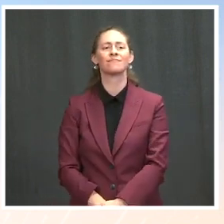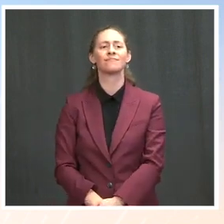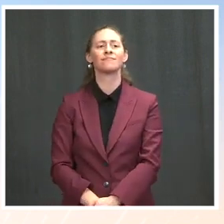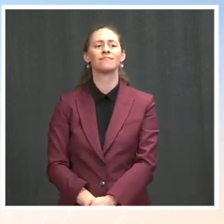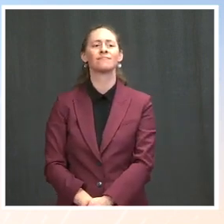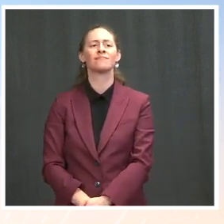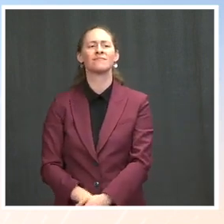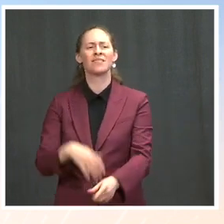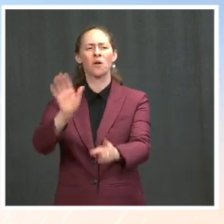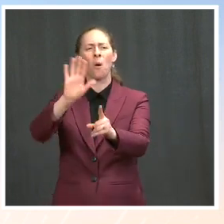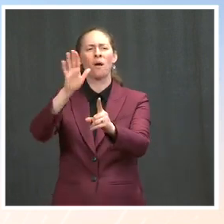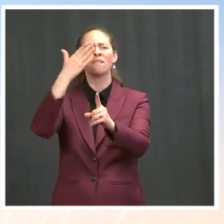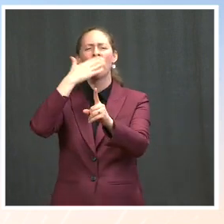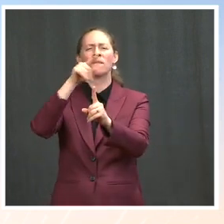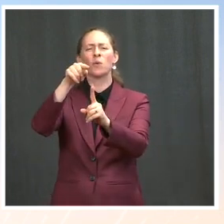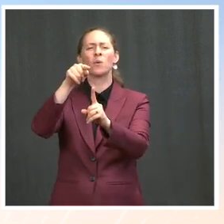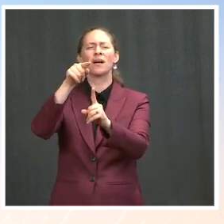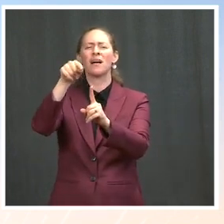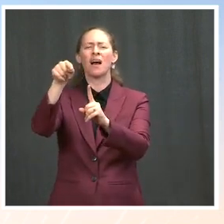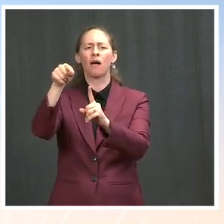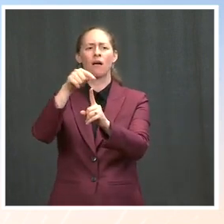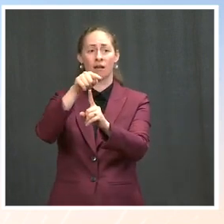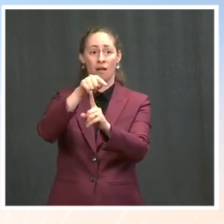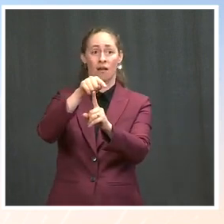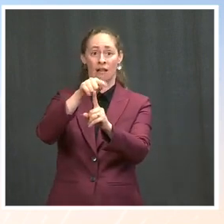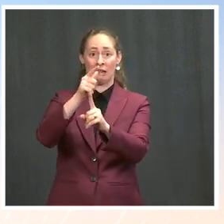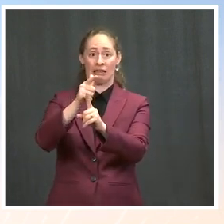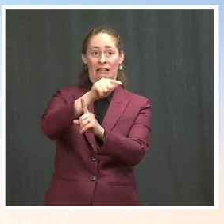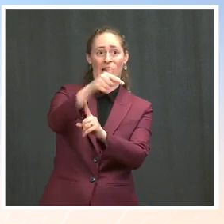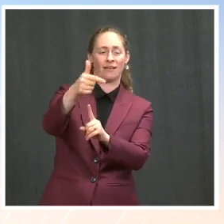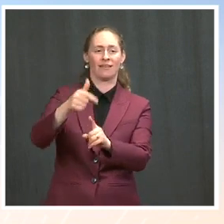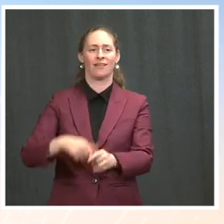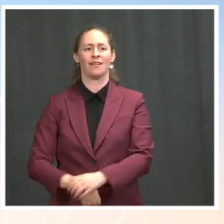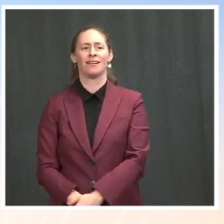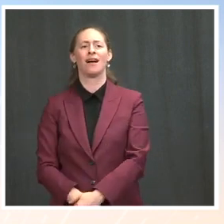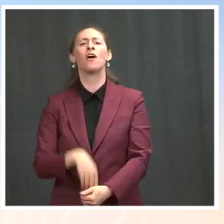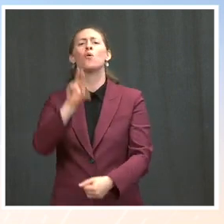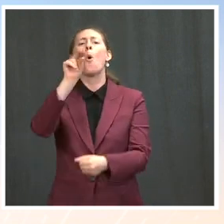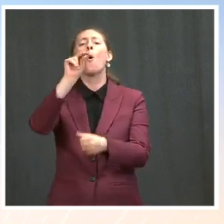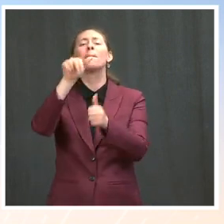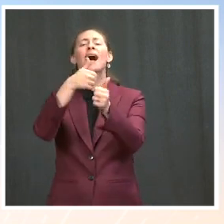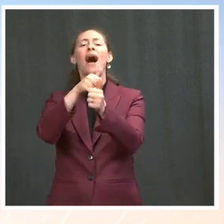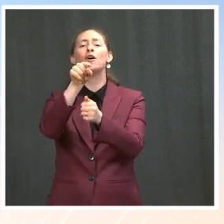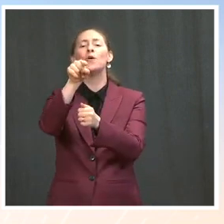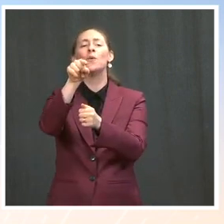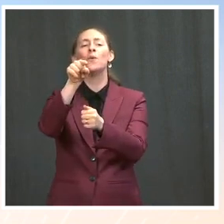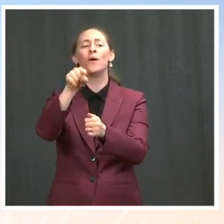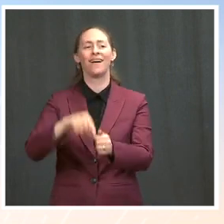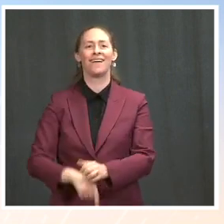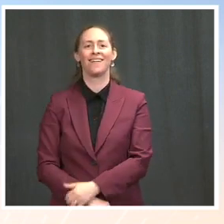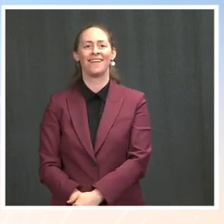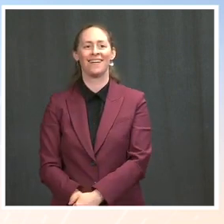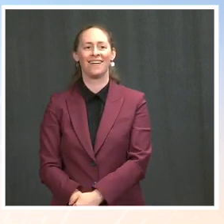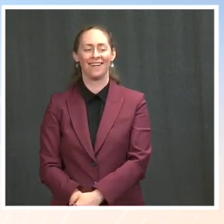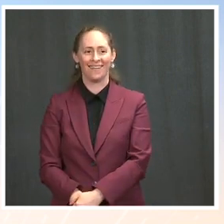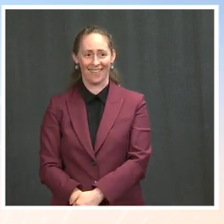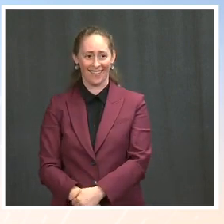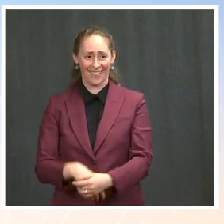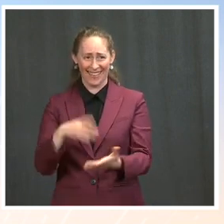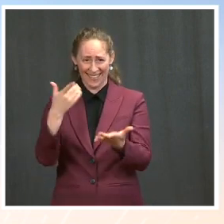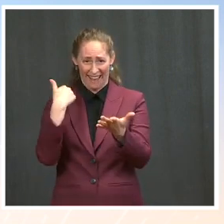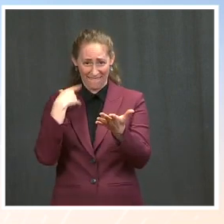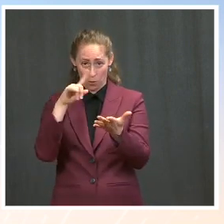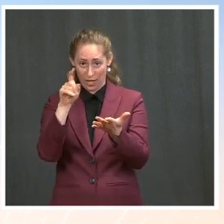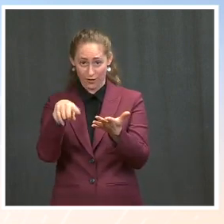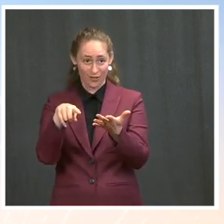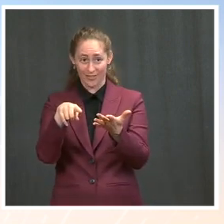you, I was trying to point to her, and then I'll go to you next. Go ahead. Oh, no, right behind you. Go ahead. Oh, right here in the, did you have a question right there in the